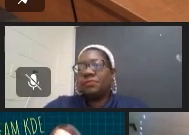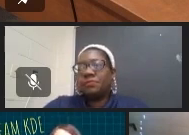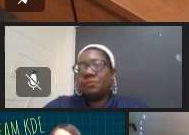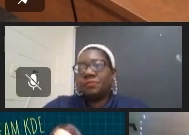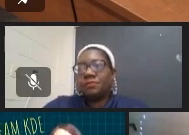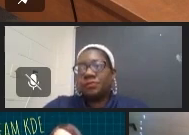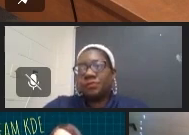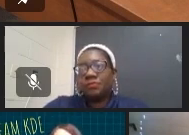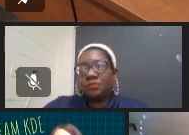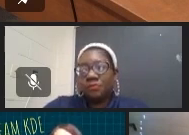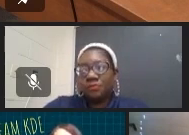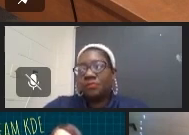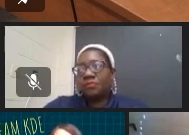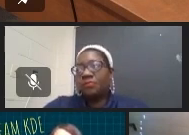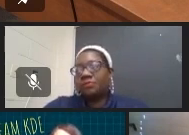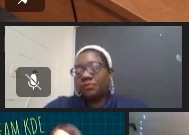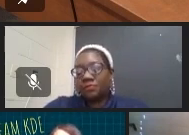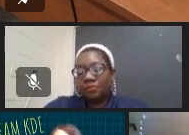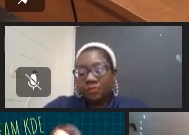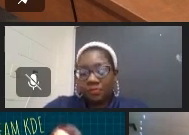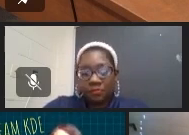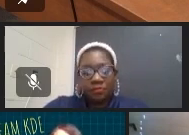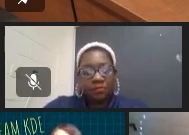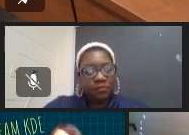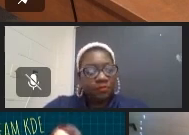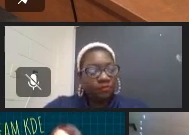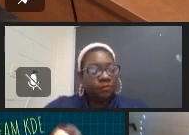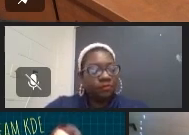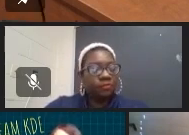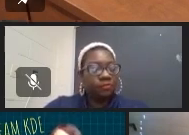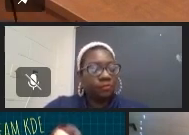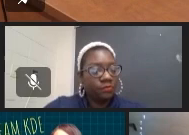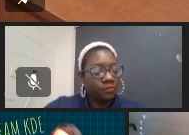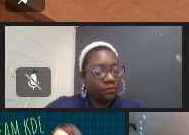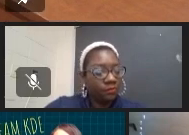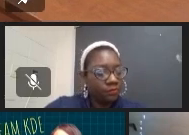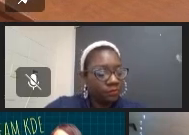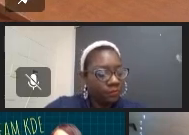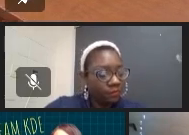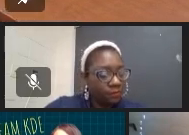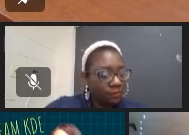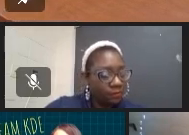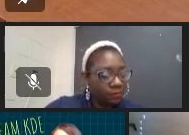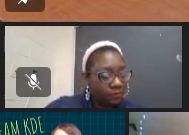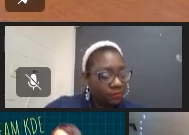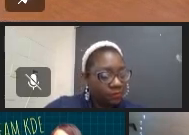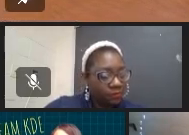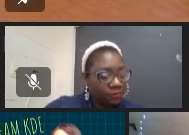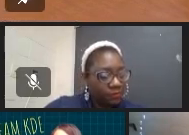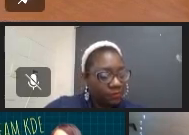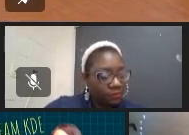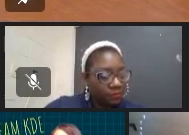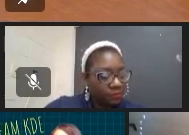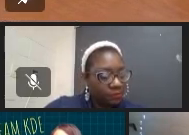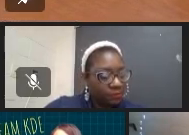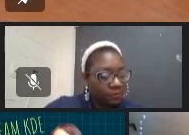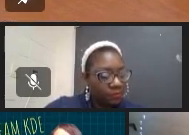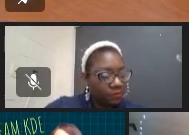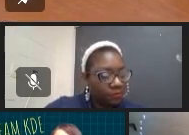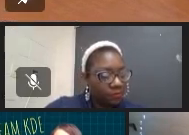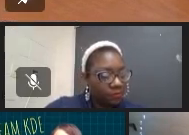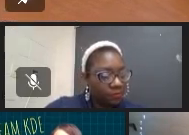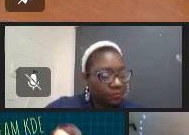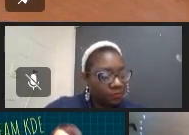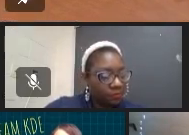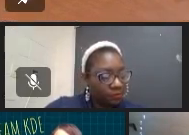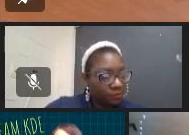the solution for some problems that arise in our county. So I want to help.